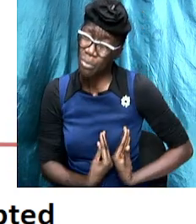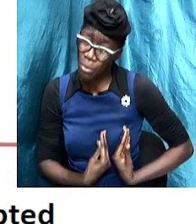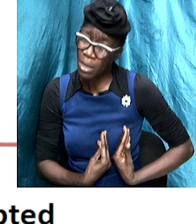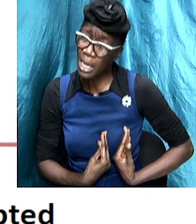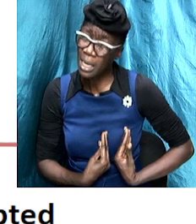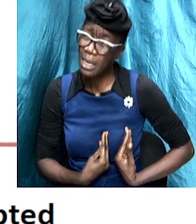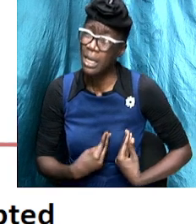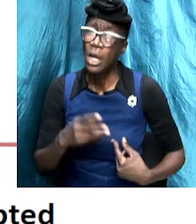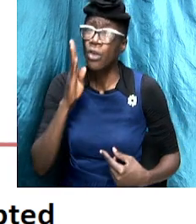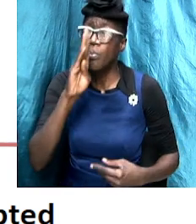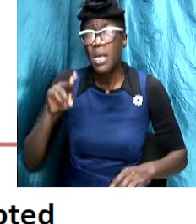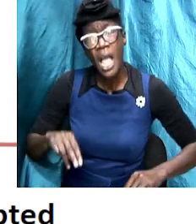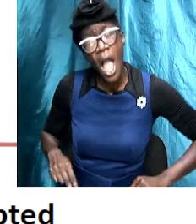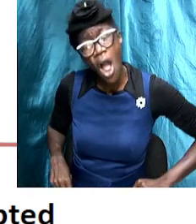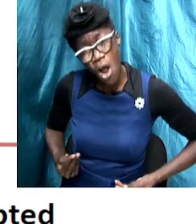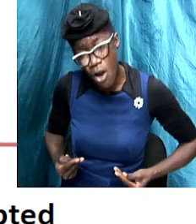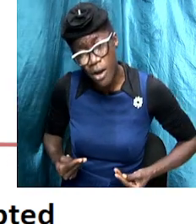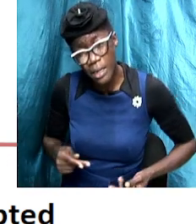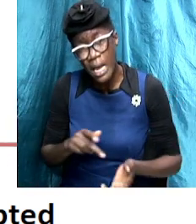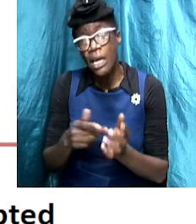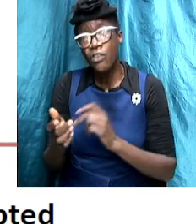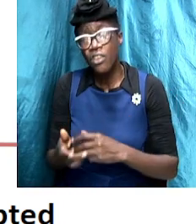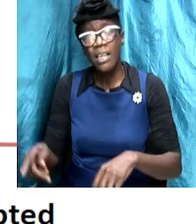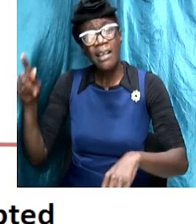And therefore, he is touched.